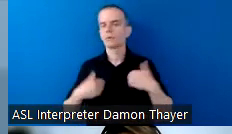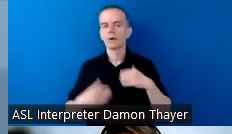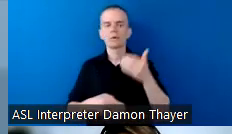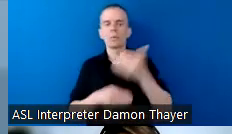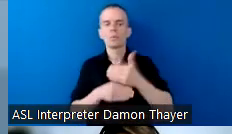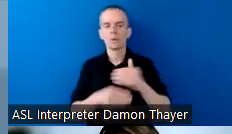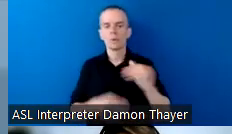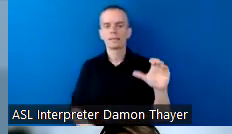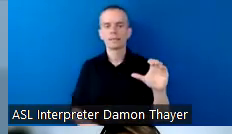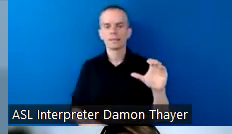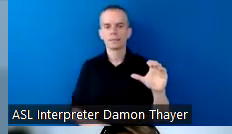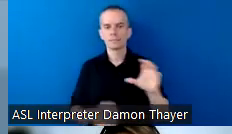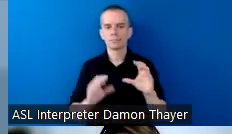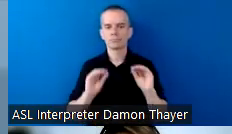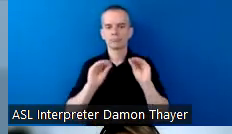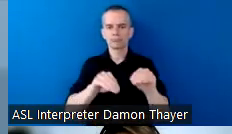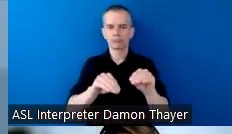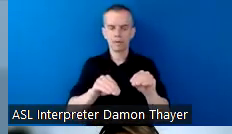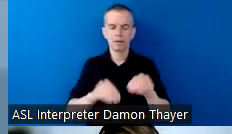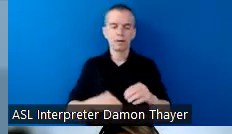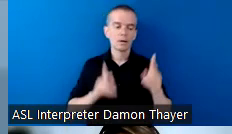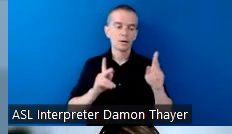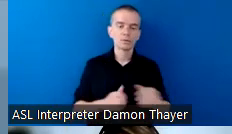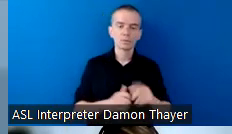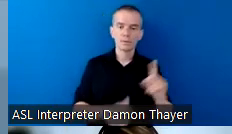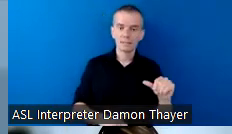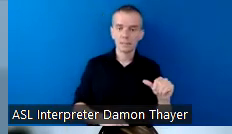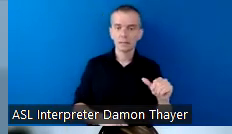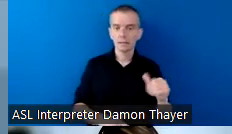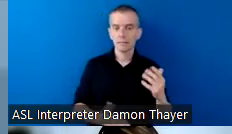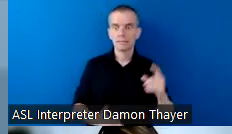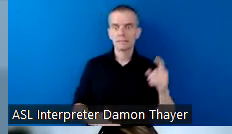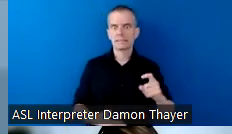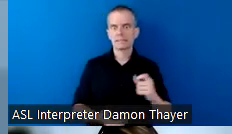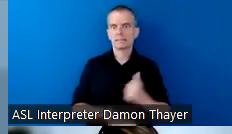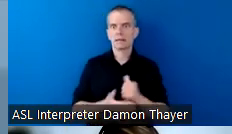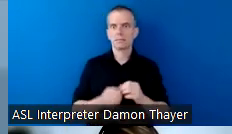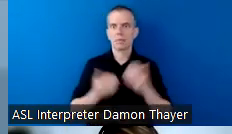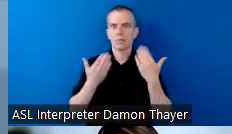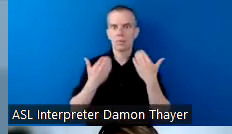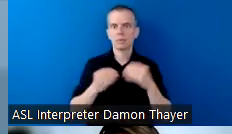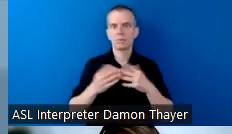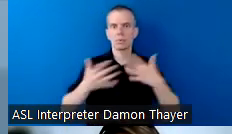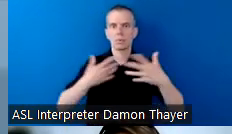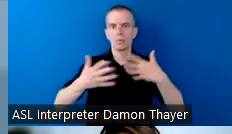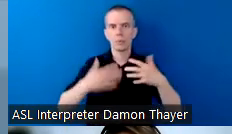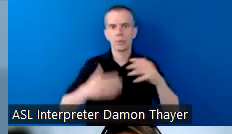conditioner. Well, a person with a disability, if they may need additional cooling or ventilation,